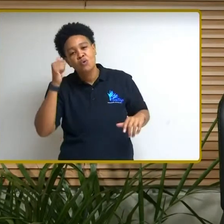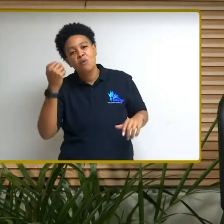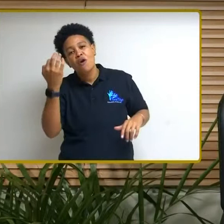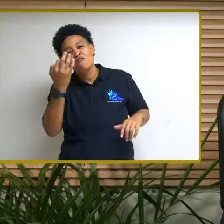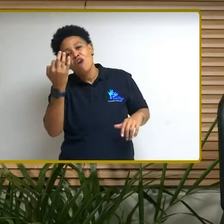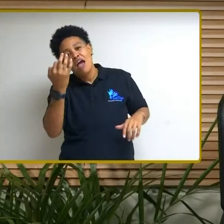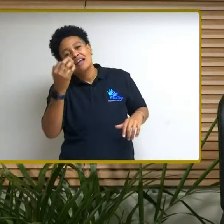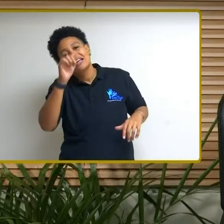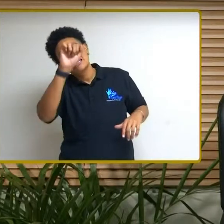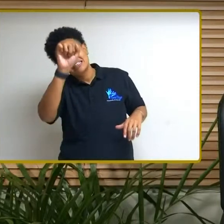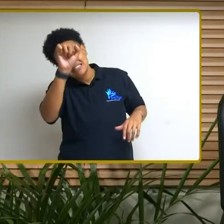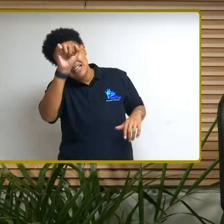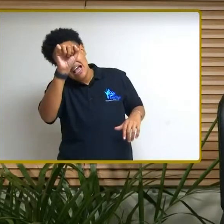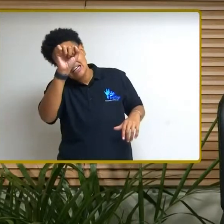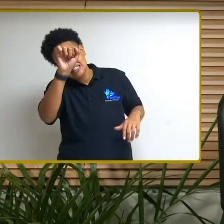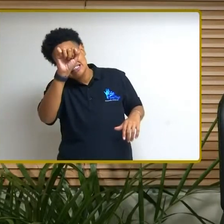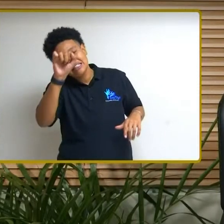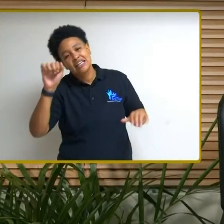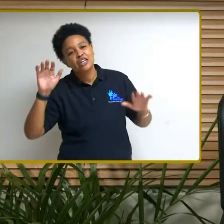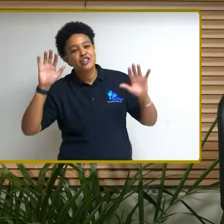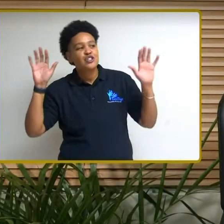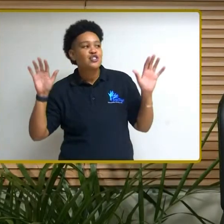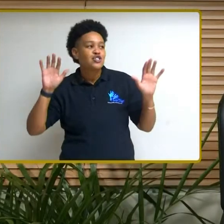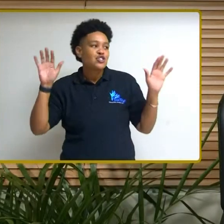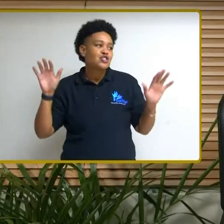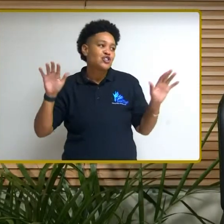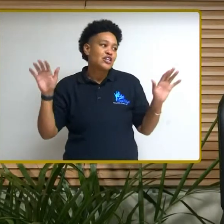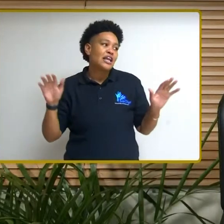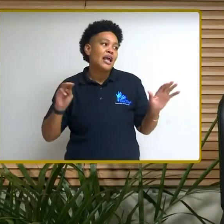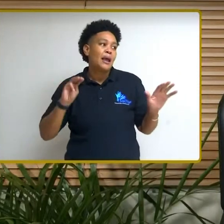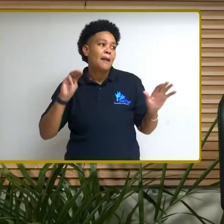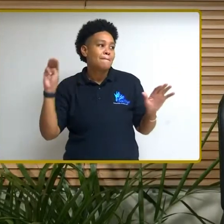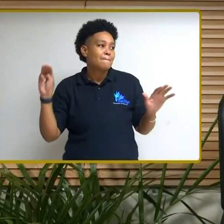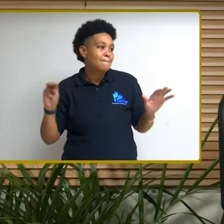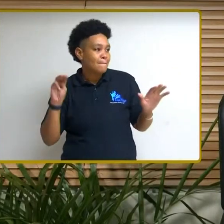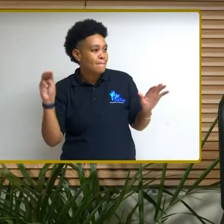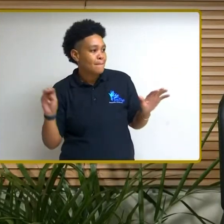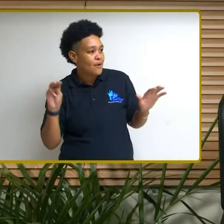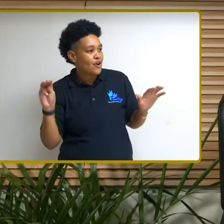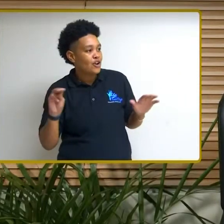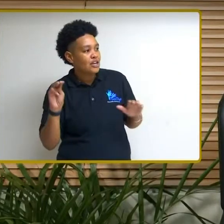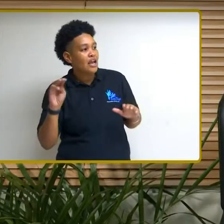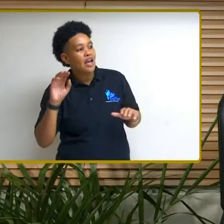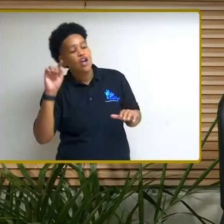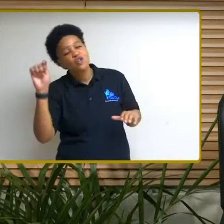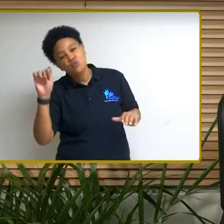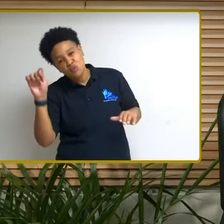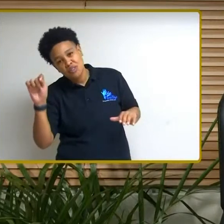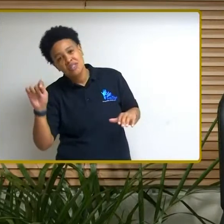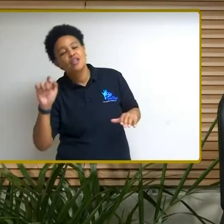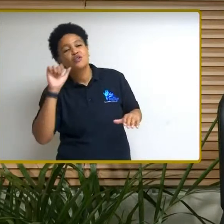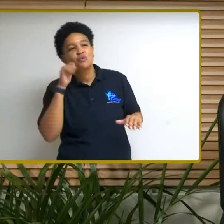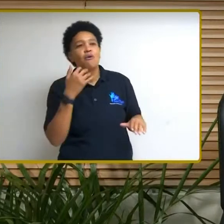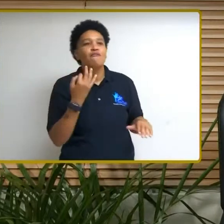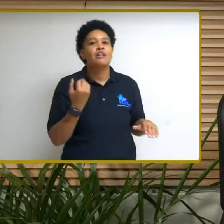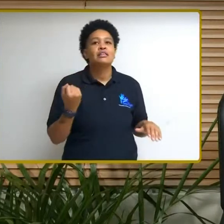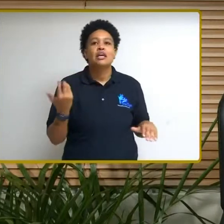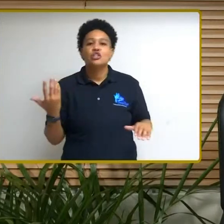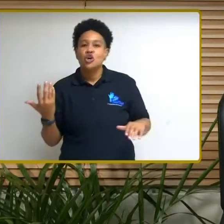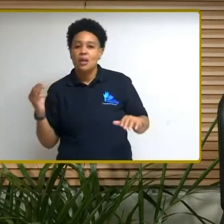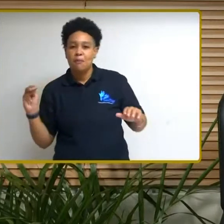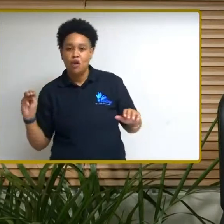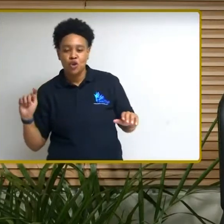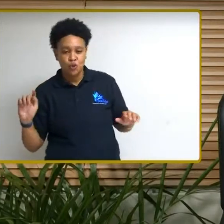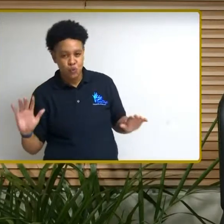Friday, Saturday, Sunday, Monday, and Tuesday. So we have a fairly long